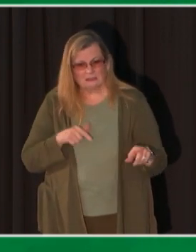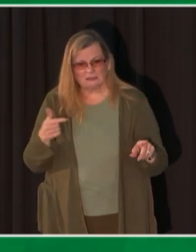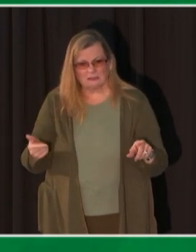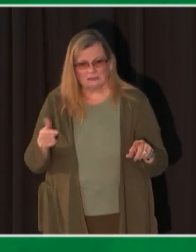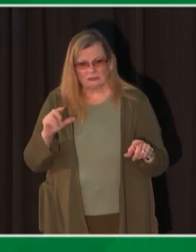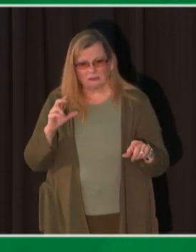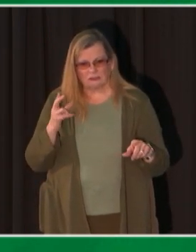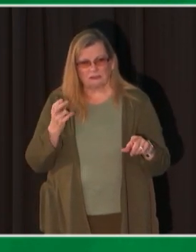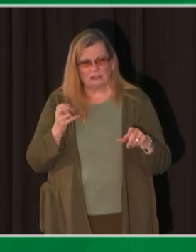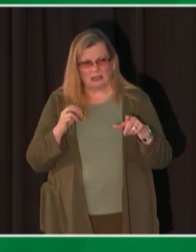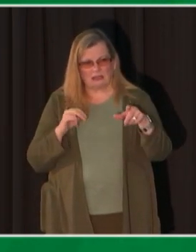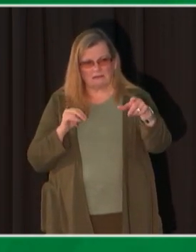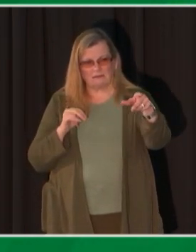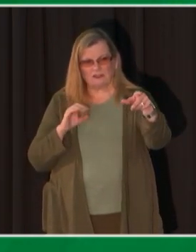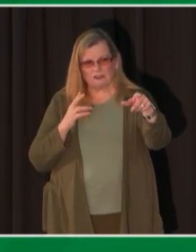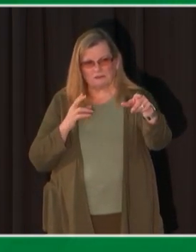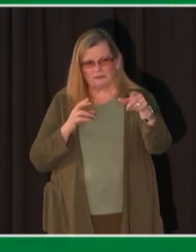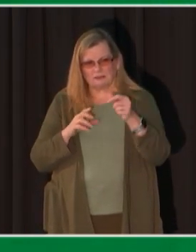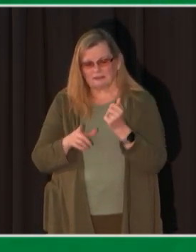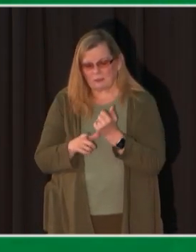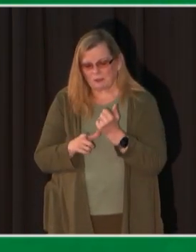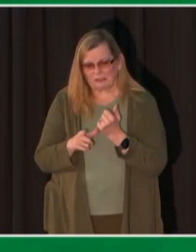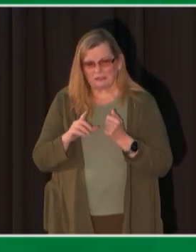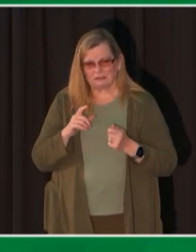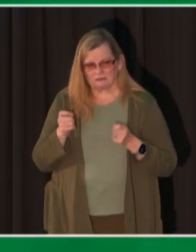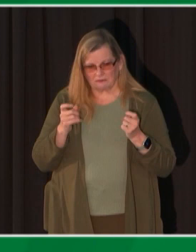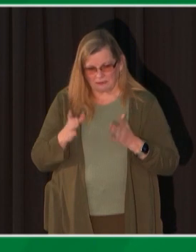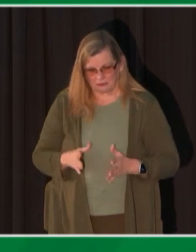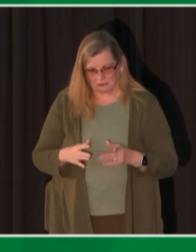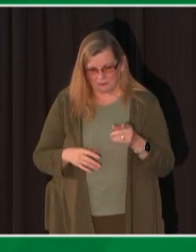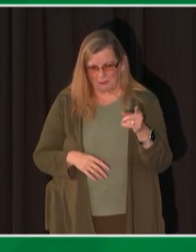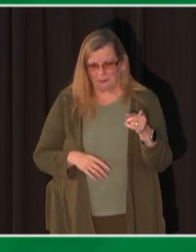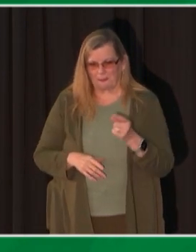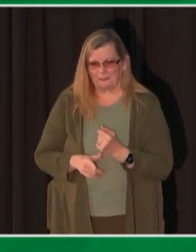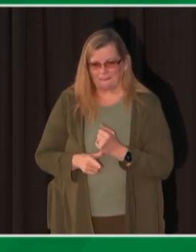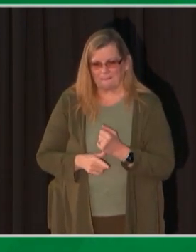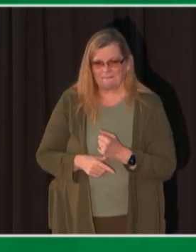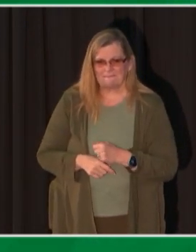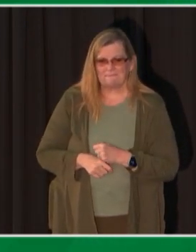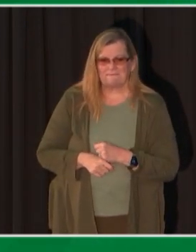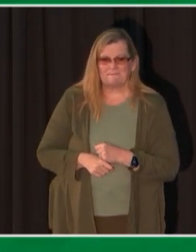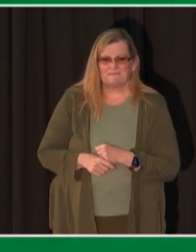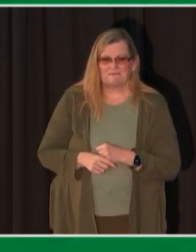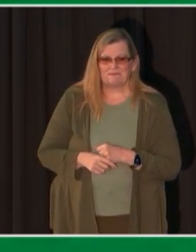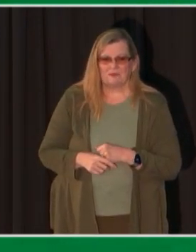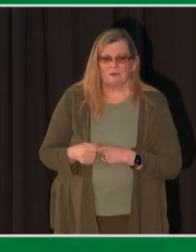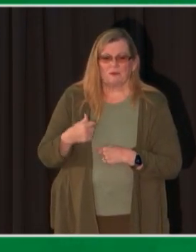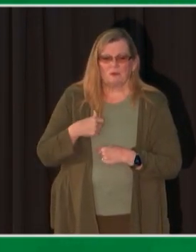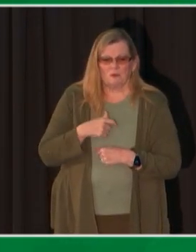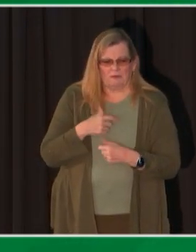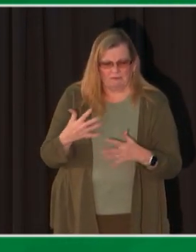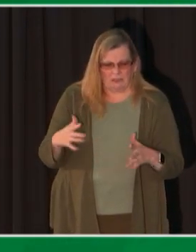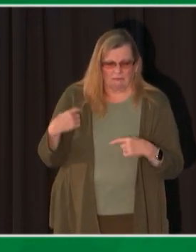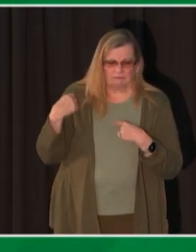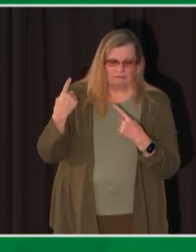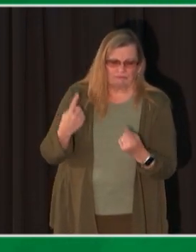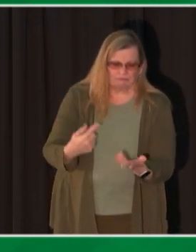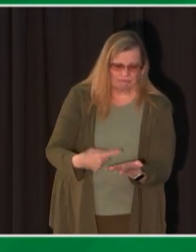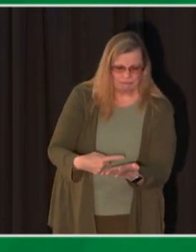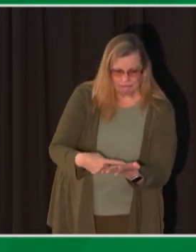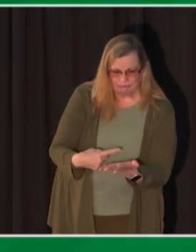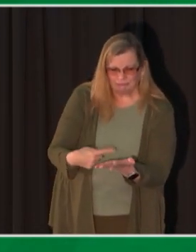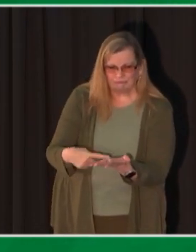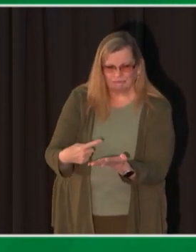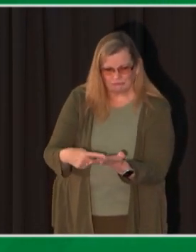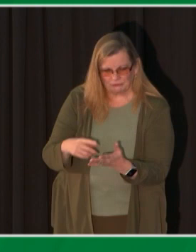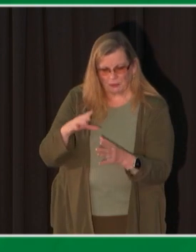Mayor. Thank you, Perry. We have been in close conversation with President Davis of the Washington Teacher Union,